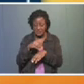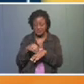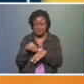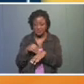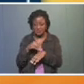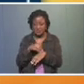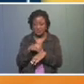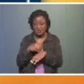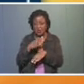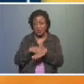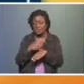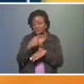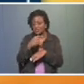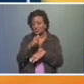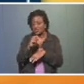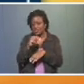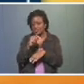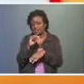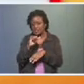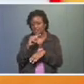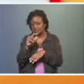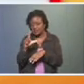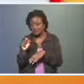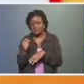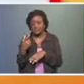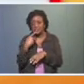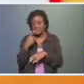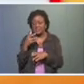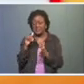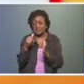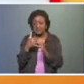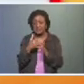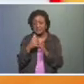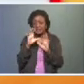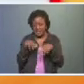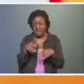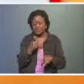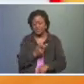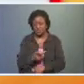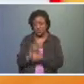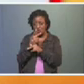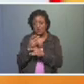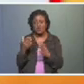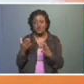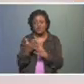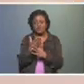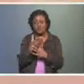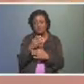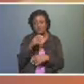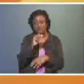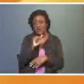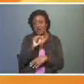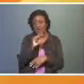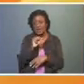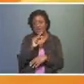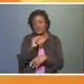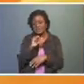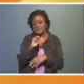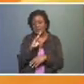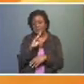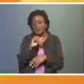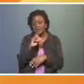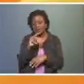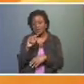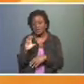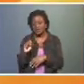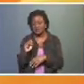Disease Control and Prevention says it is curable through antibiotics. Cases of the new STI on the rise in